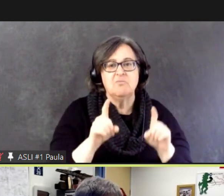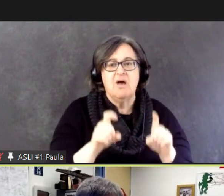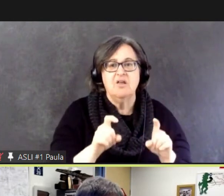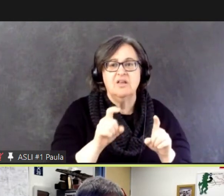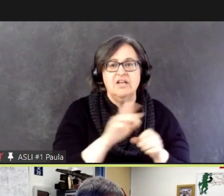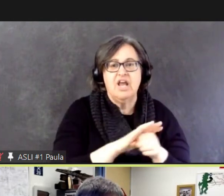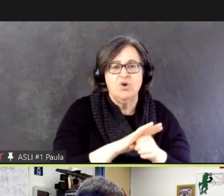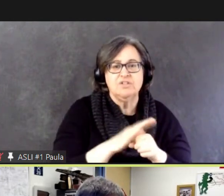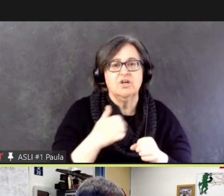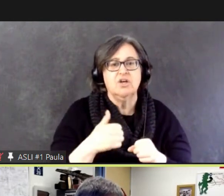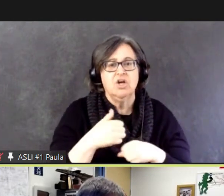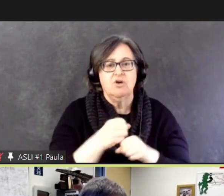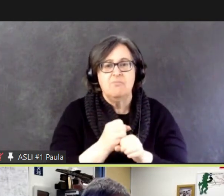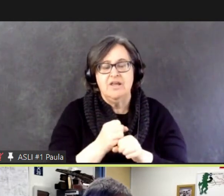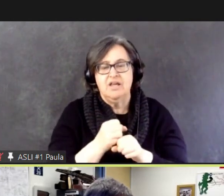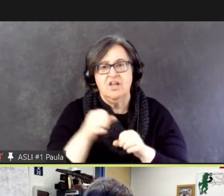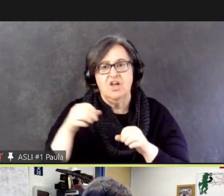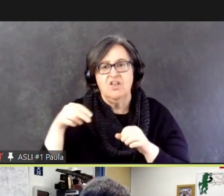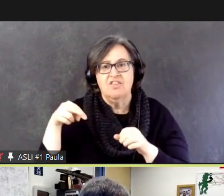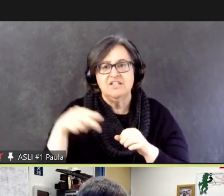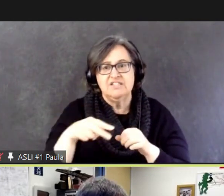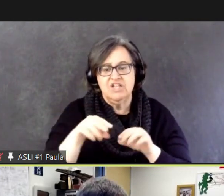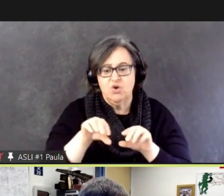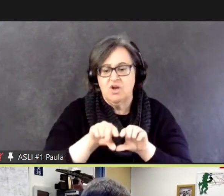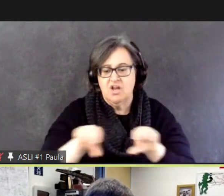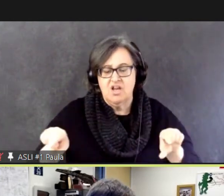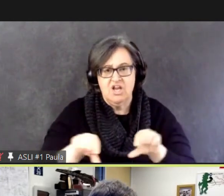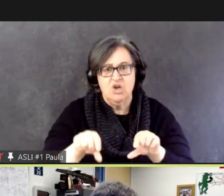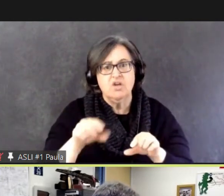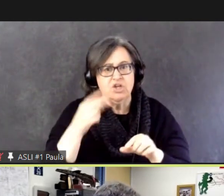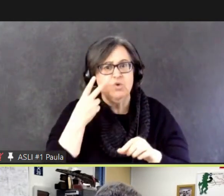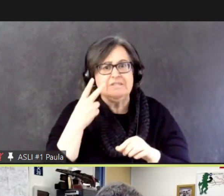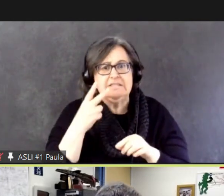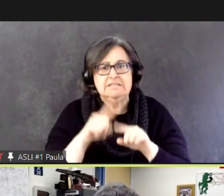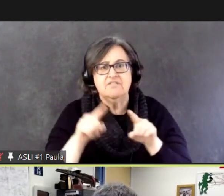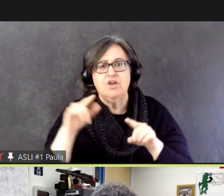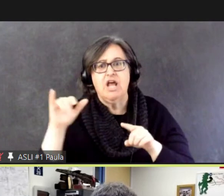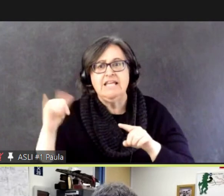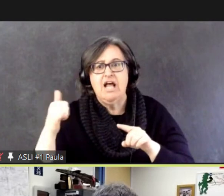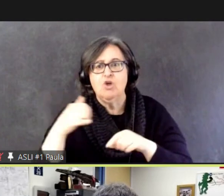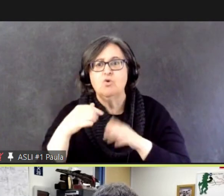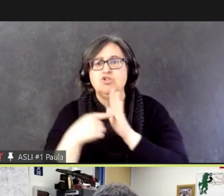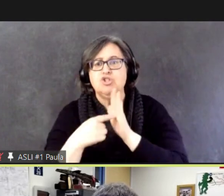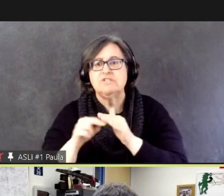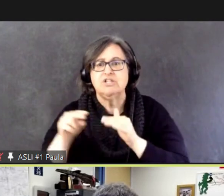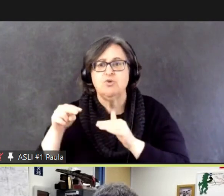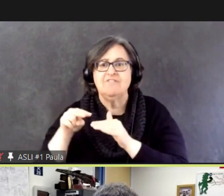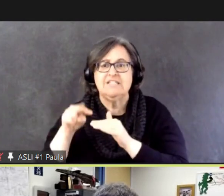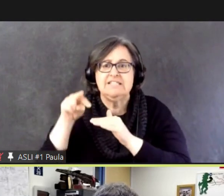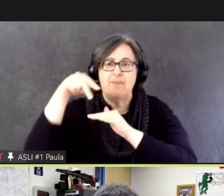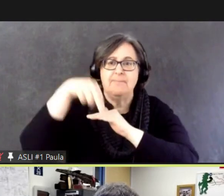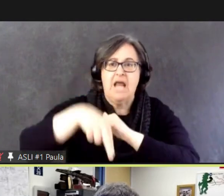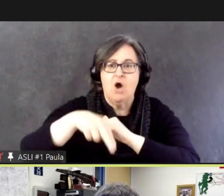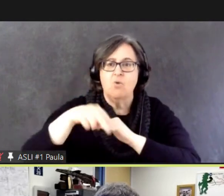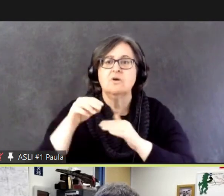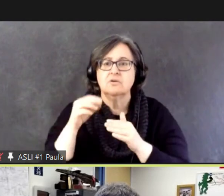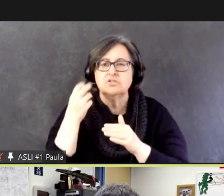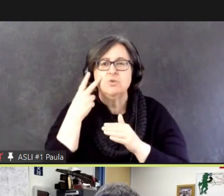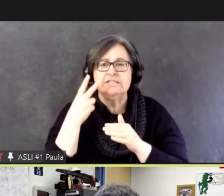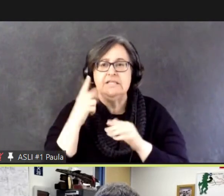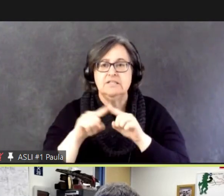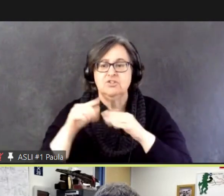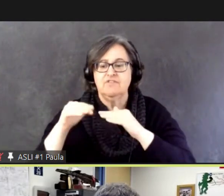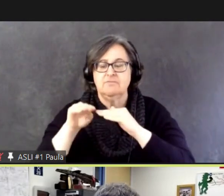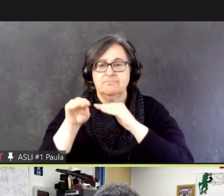treads to make that obvious for people, as that there's a difference in height as you exit that or enter that station. Next slide.